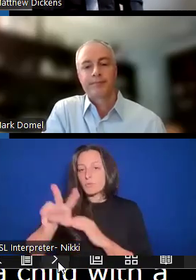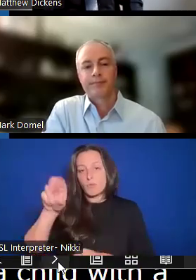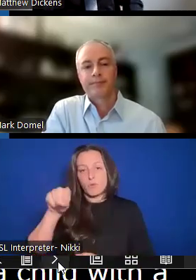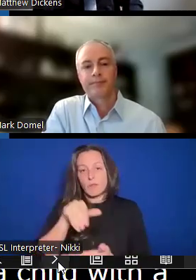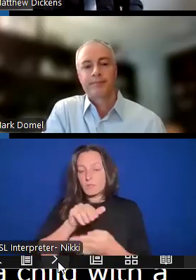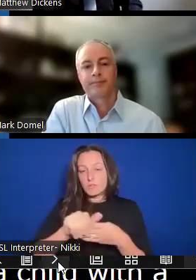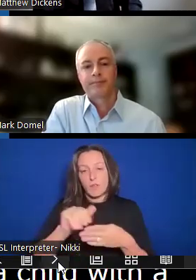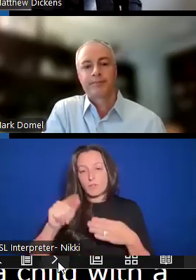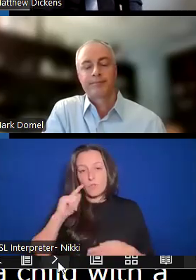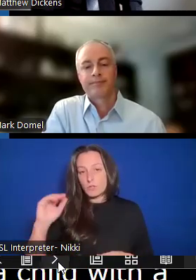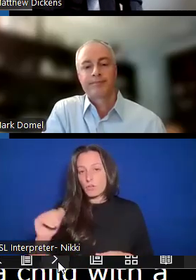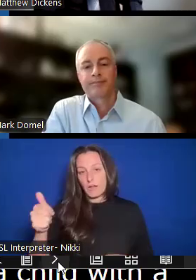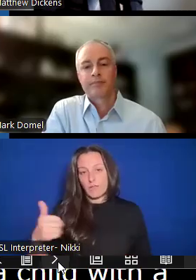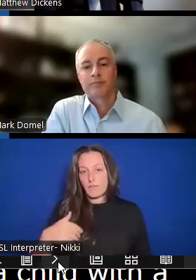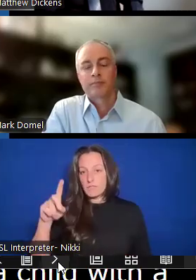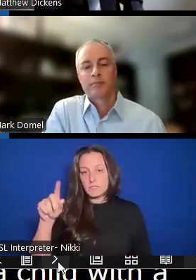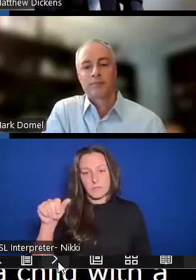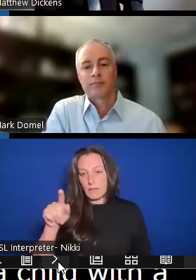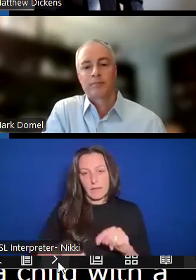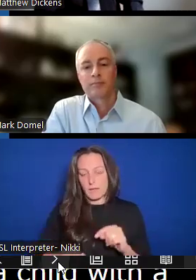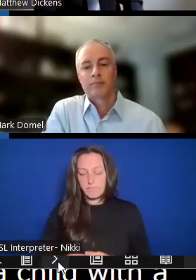with a disability.